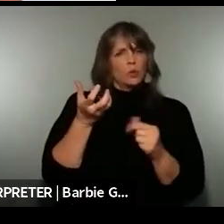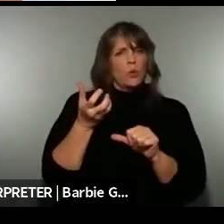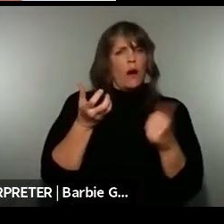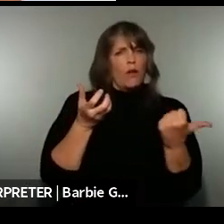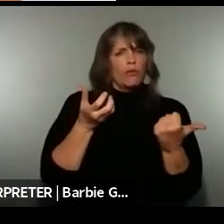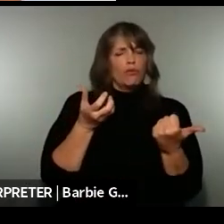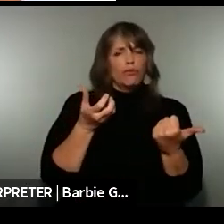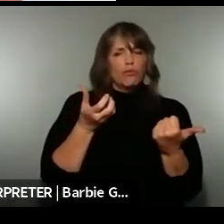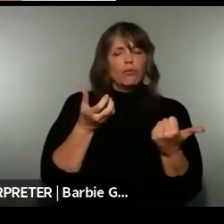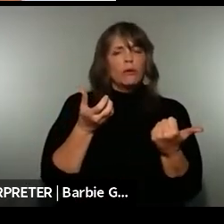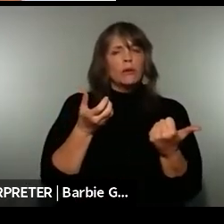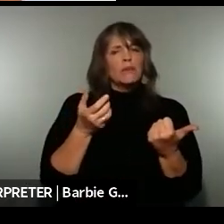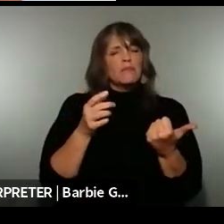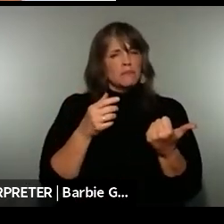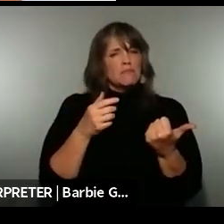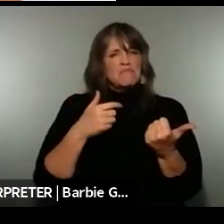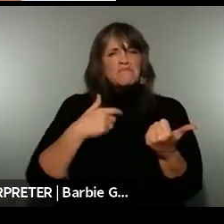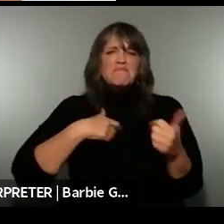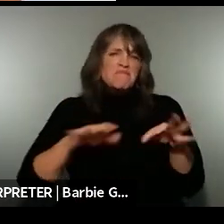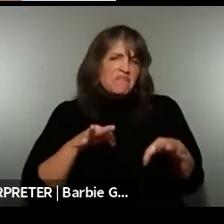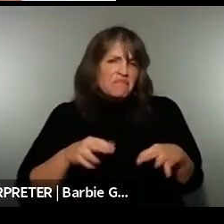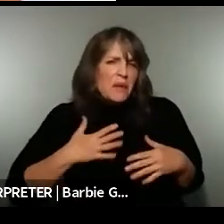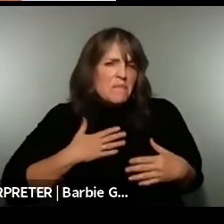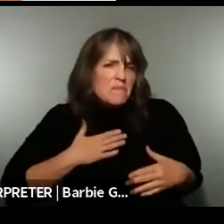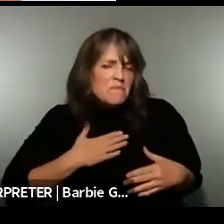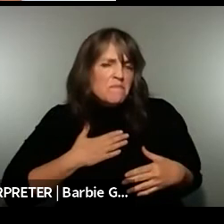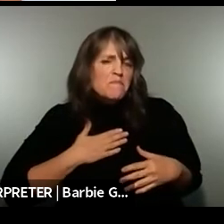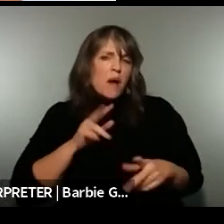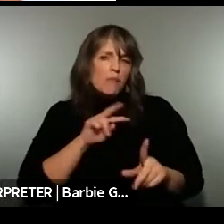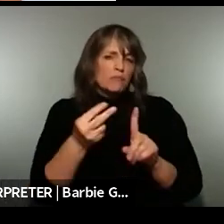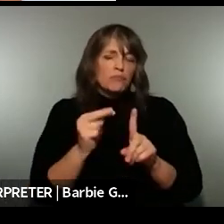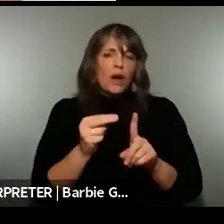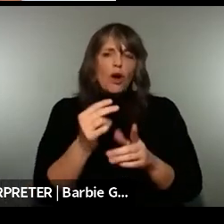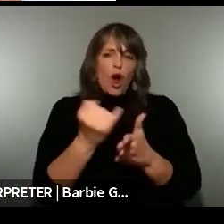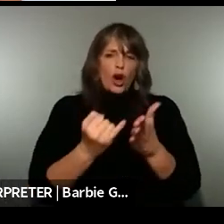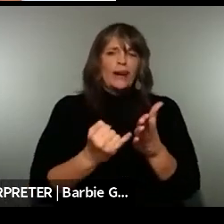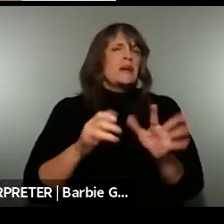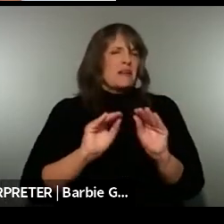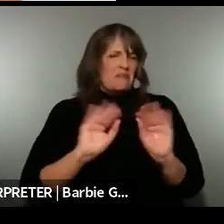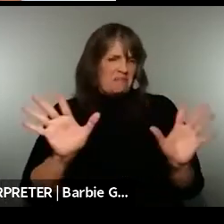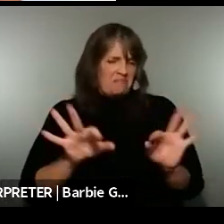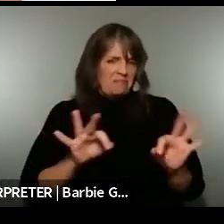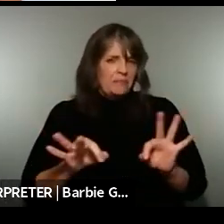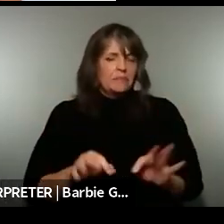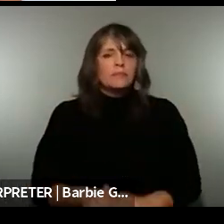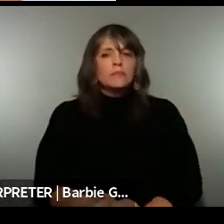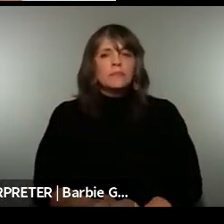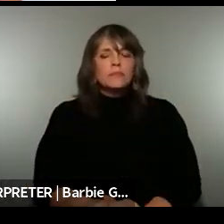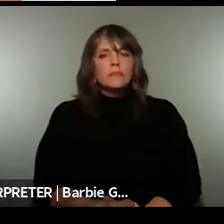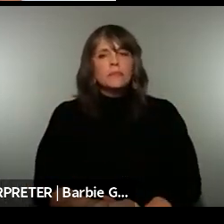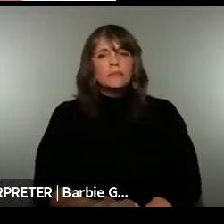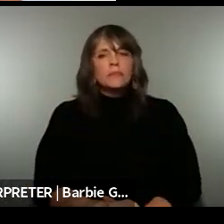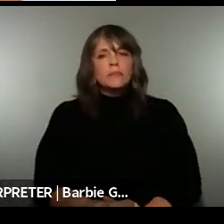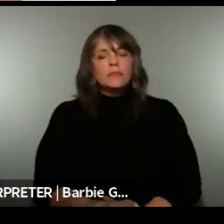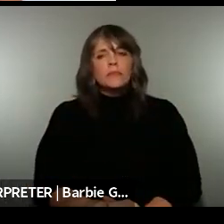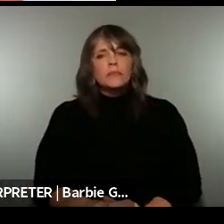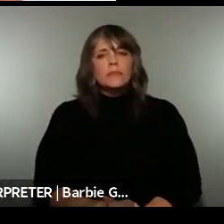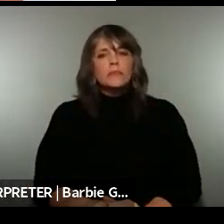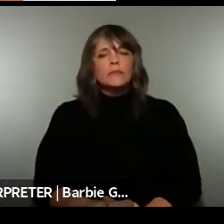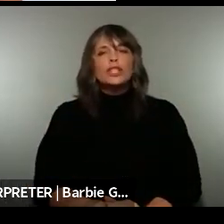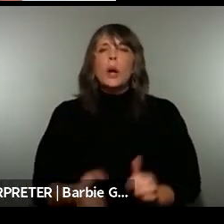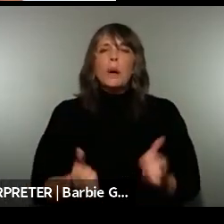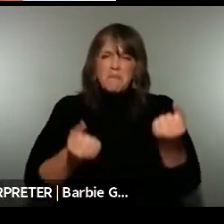noticed is this sense of, I'll just say the thing, like a kind of infantilizing of like, well, we're just here in the arts, what can